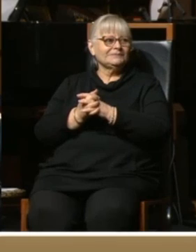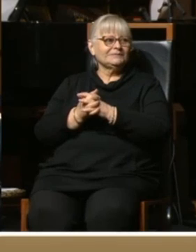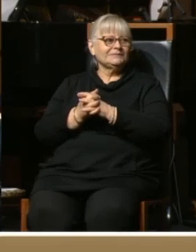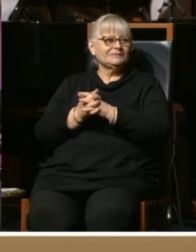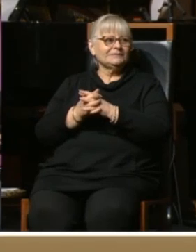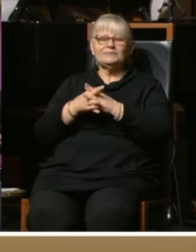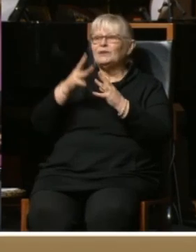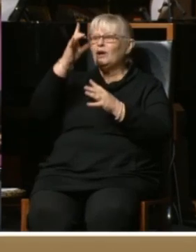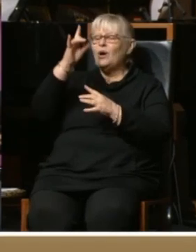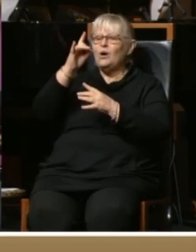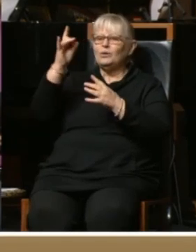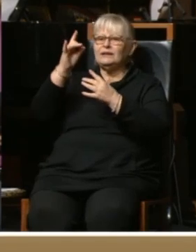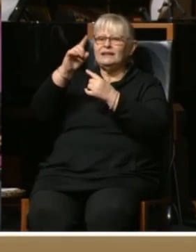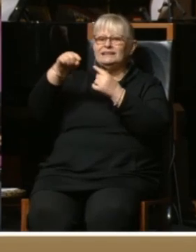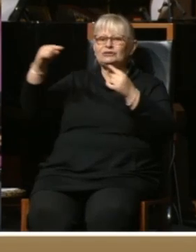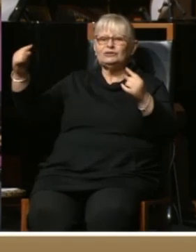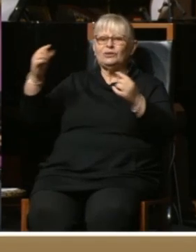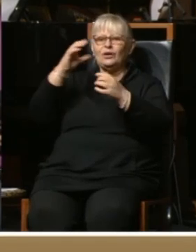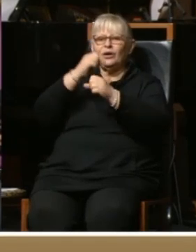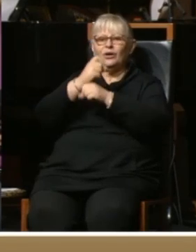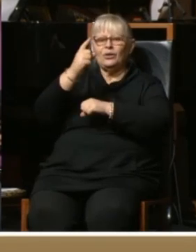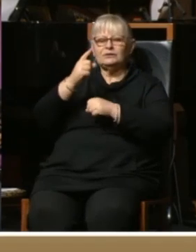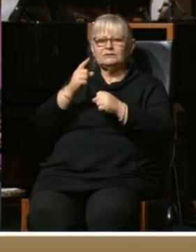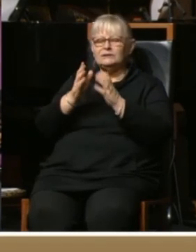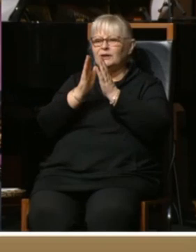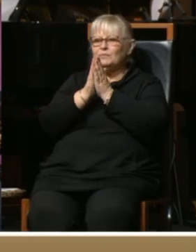Holy eternal God, creator of all,